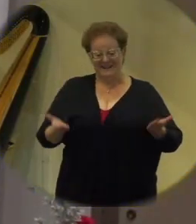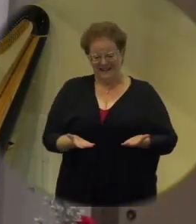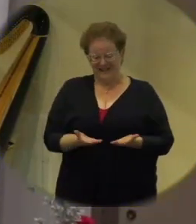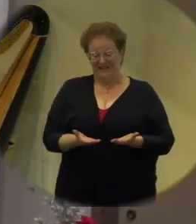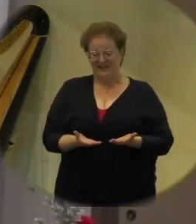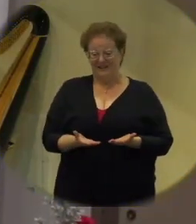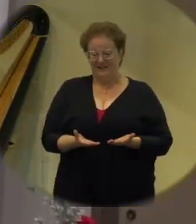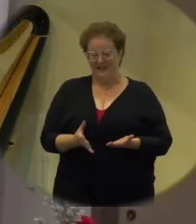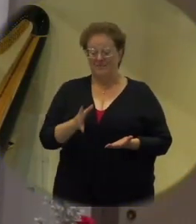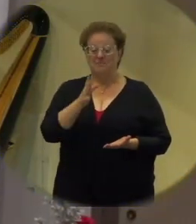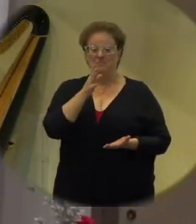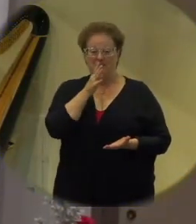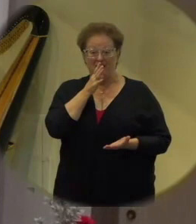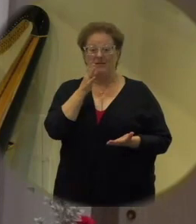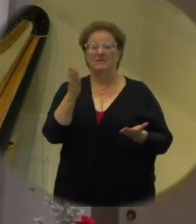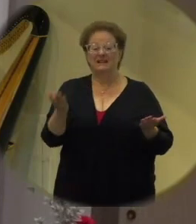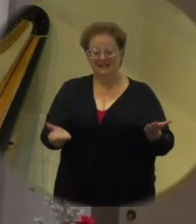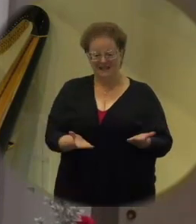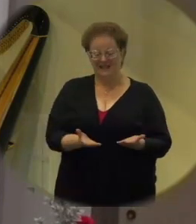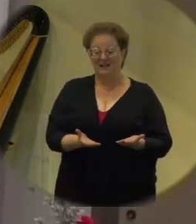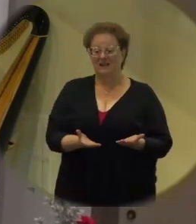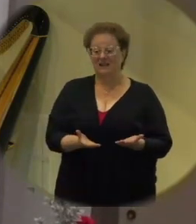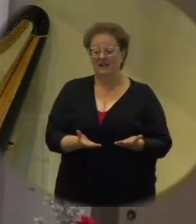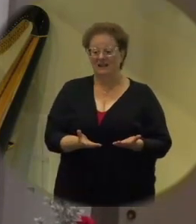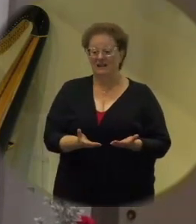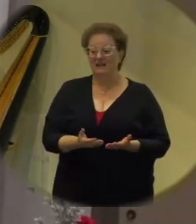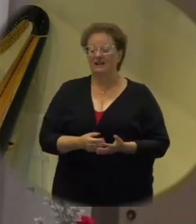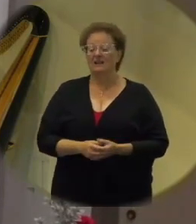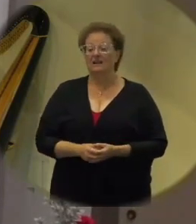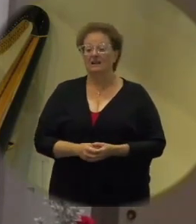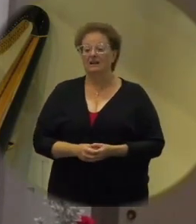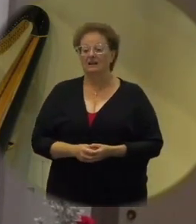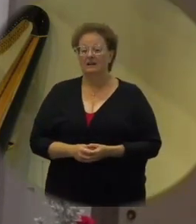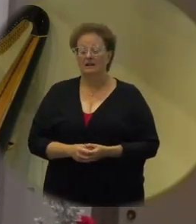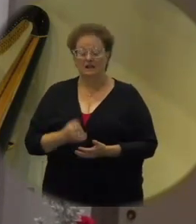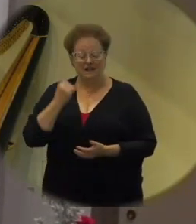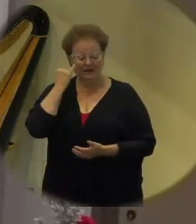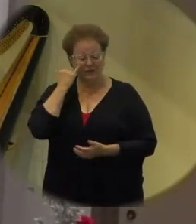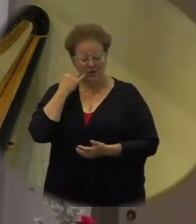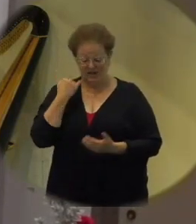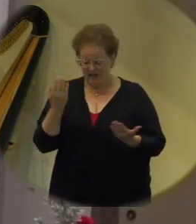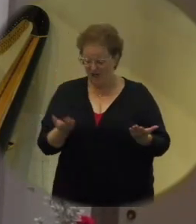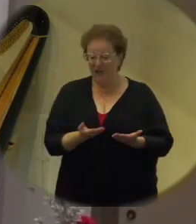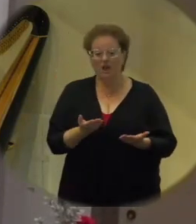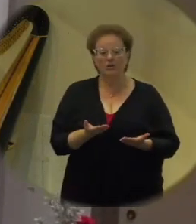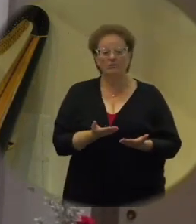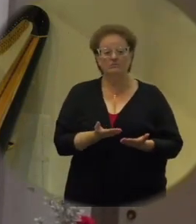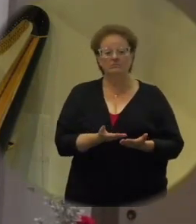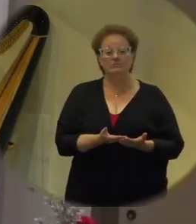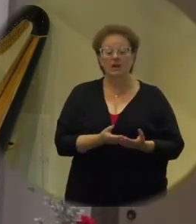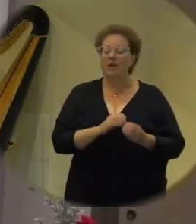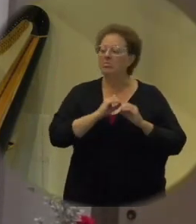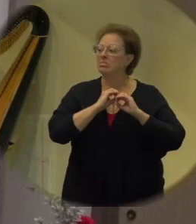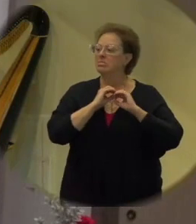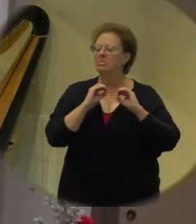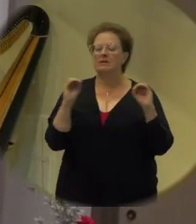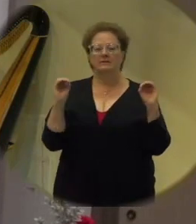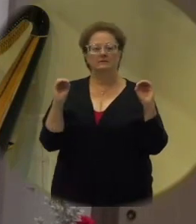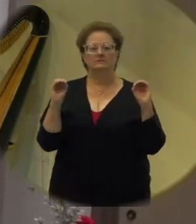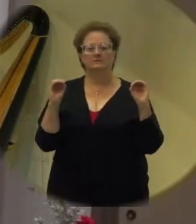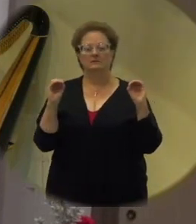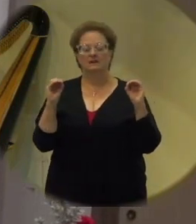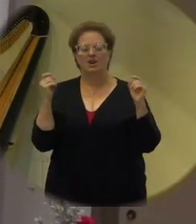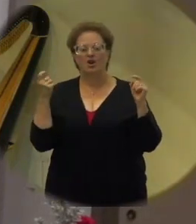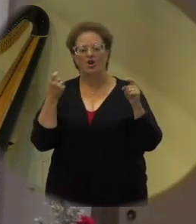and your mother and I, we're here. We're downstairs. And as long as we're here, nothing